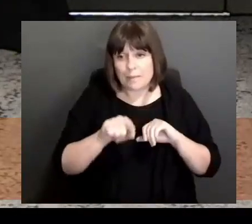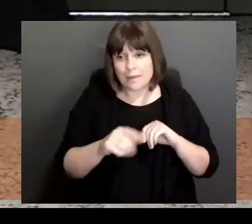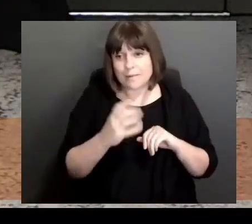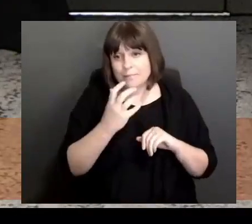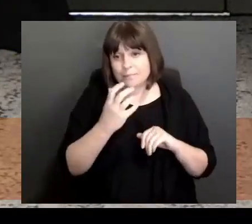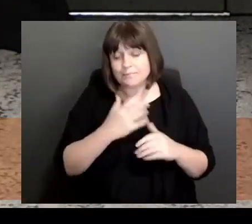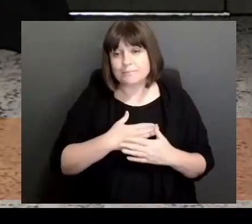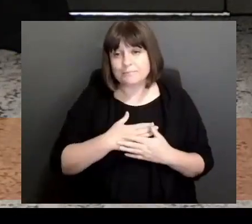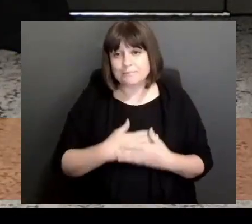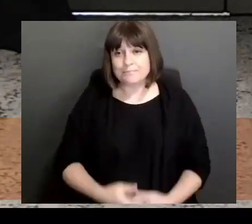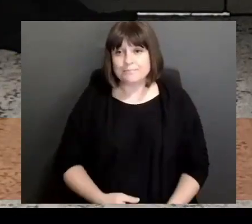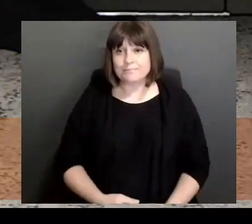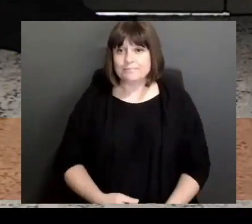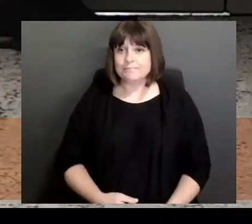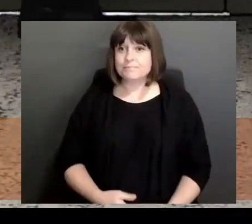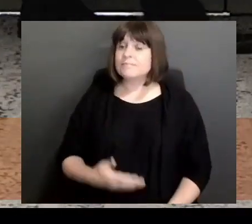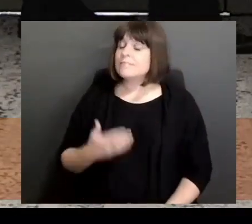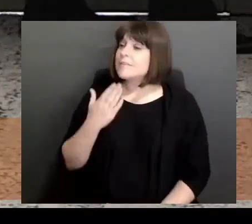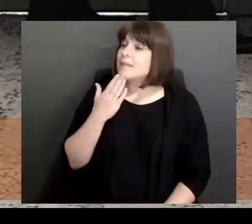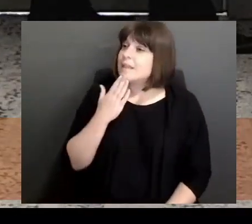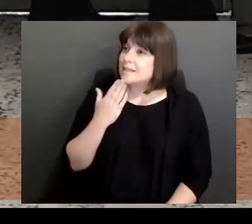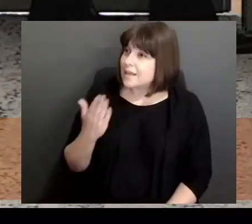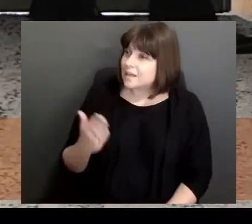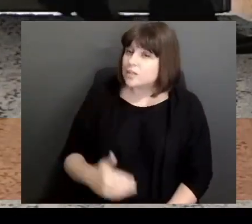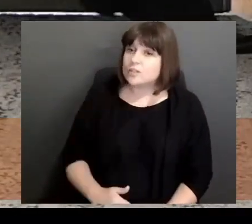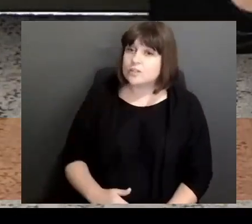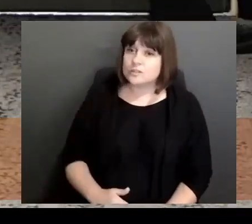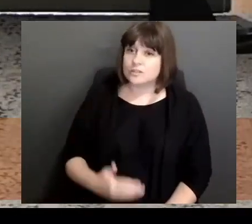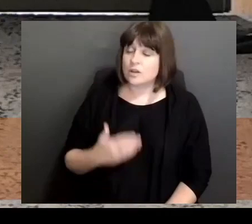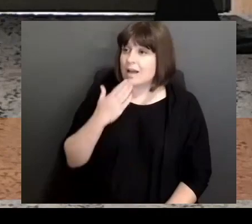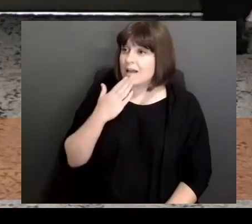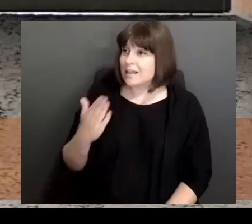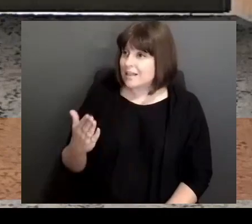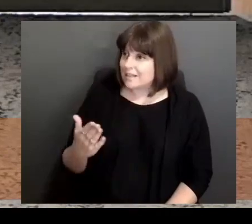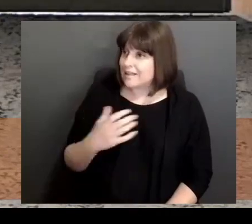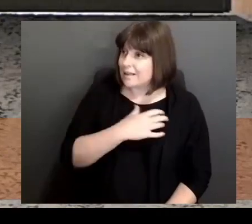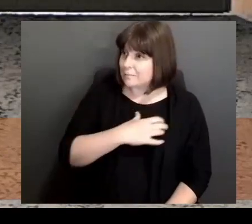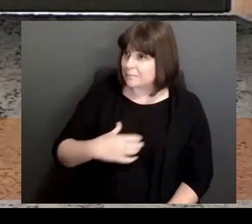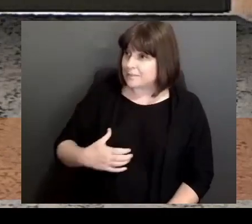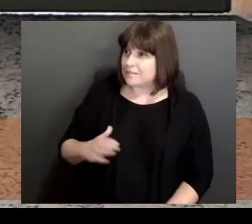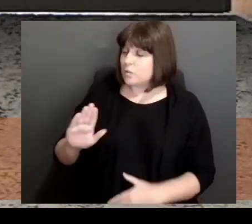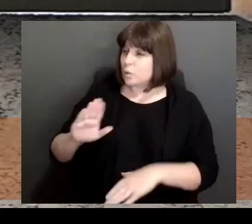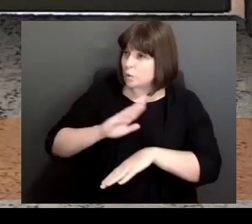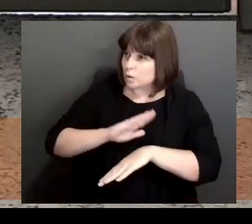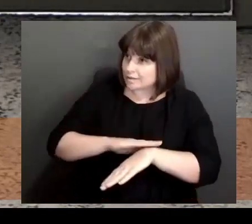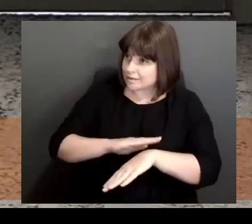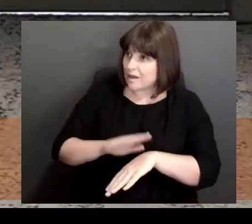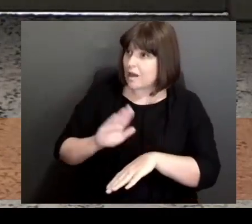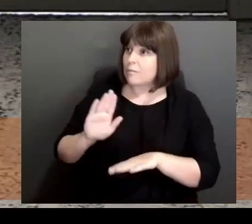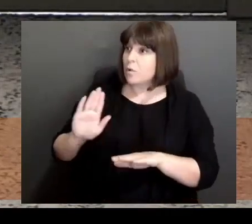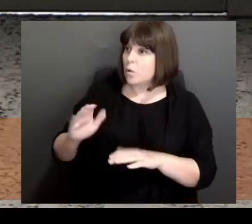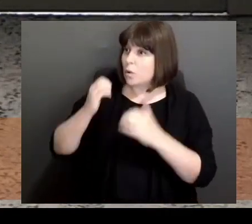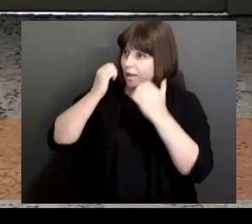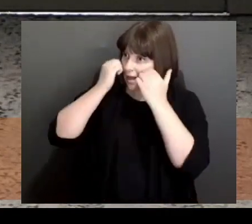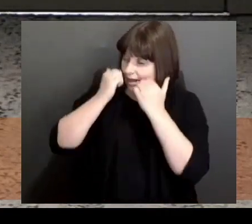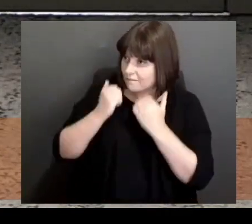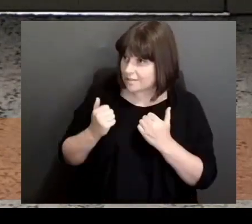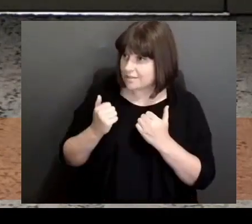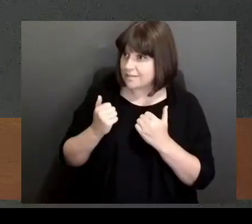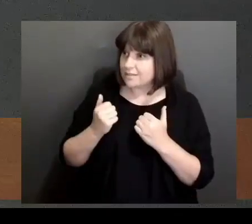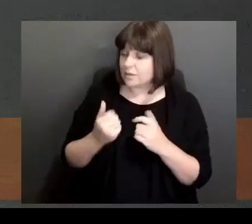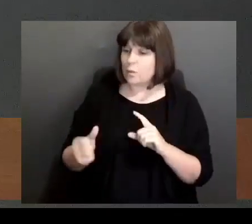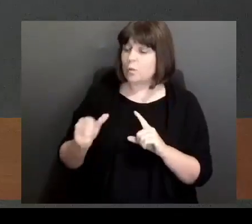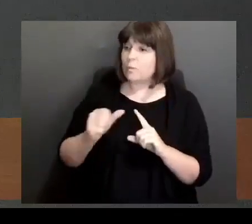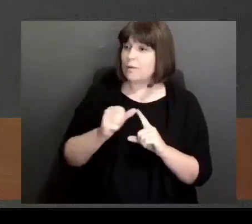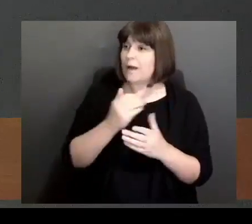Thank you, Minister. I remains to thank the Minister for her time this morning and for her evidence, and to resume at 3:30 this